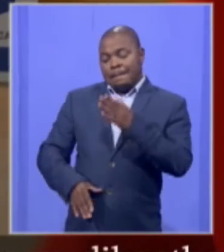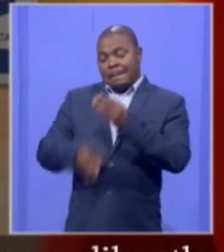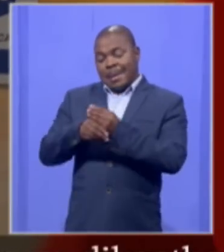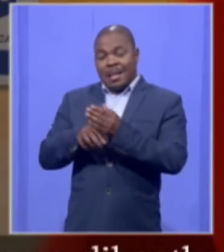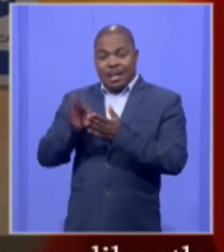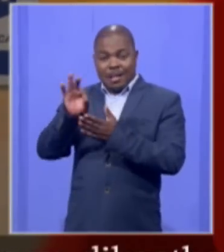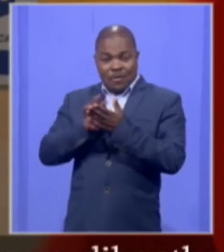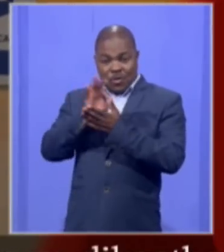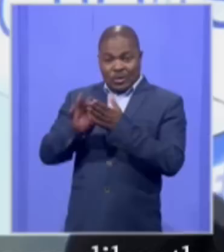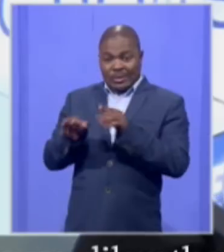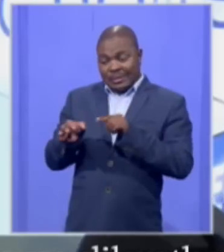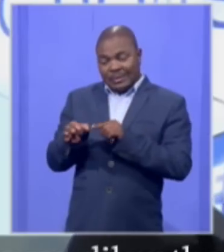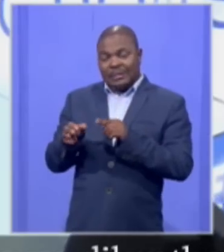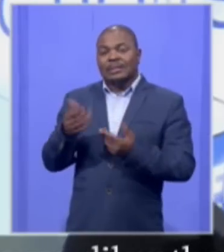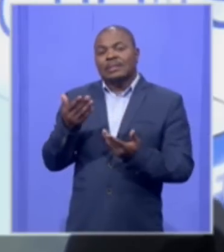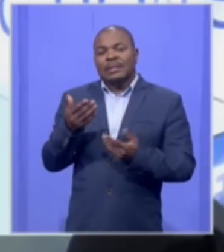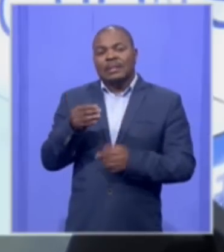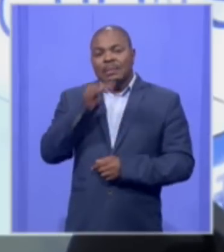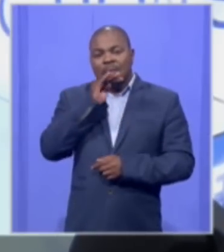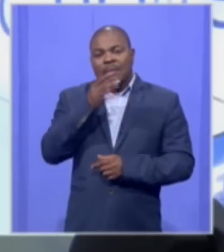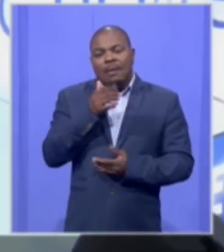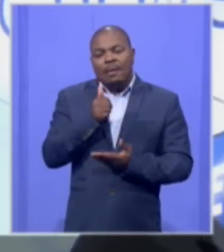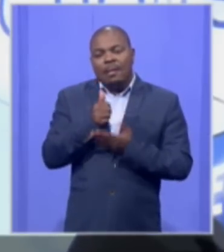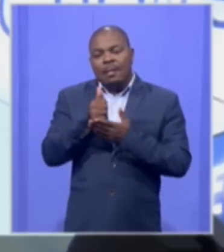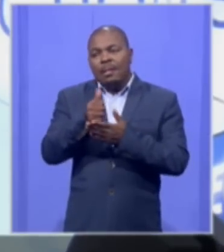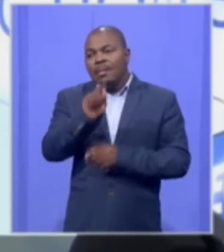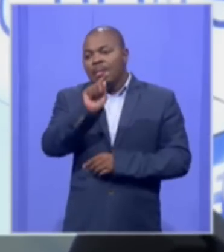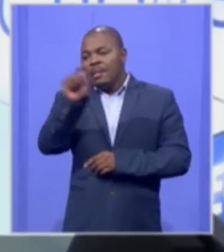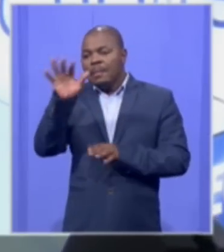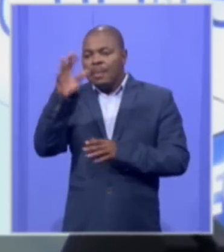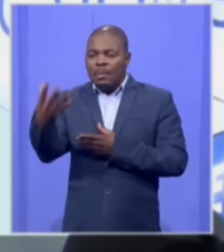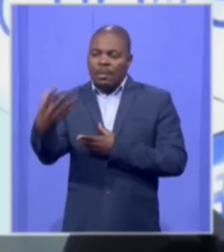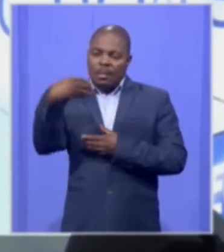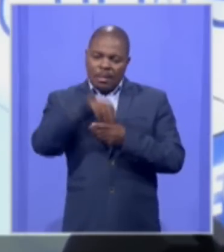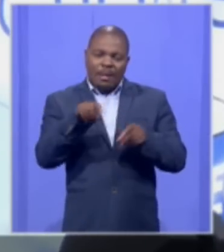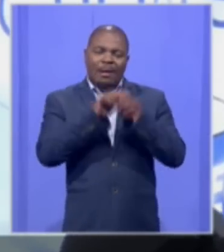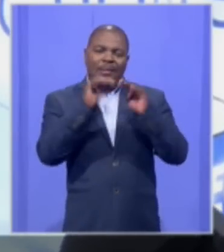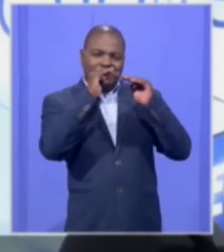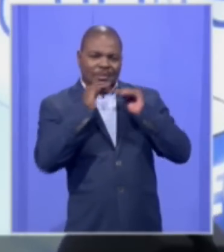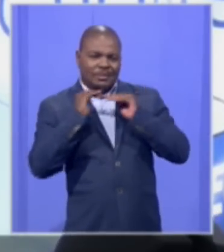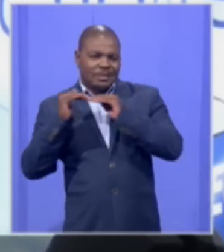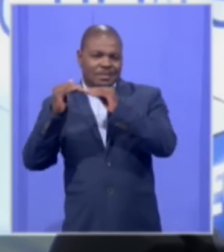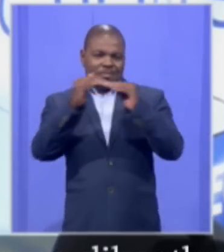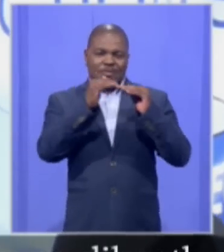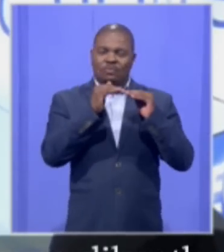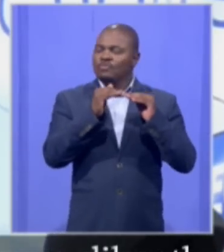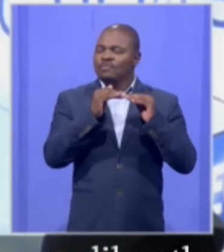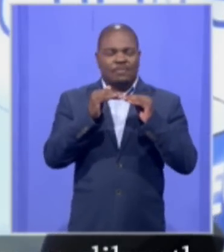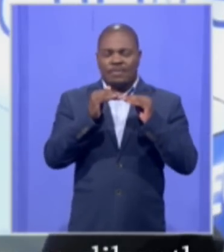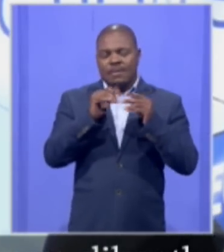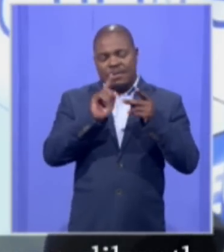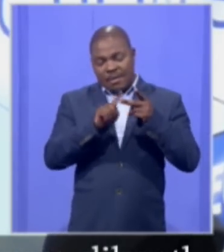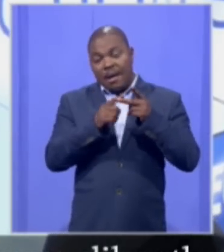only help entrench participatory democracy, it affords